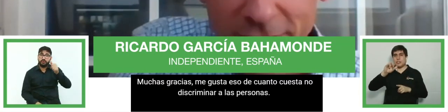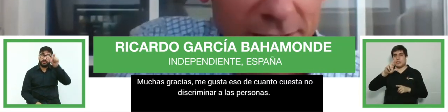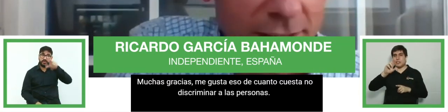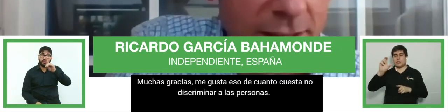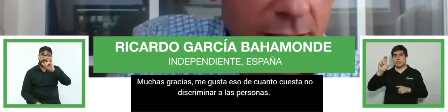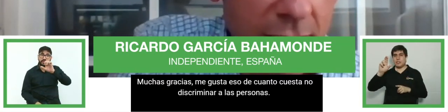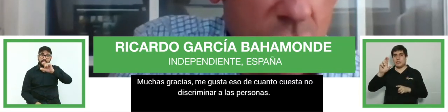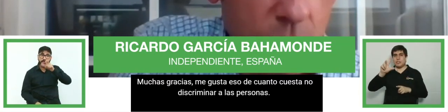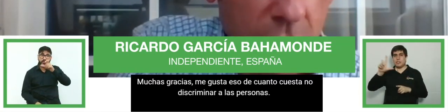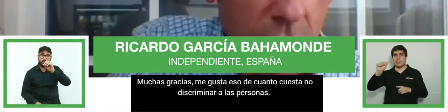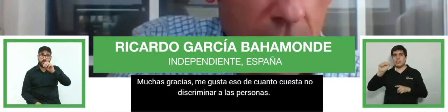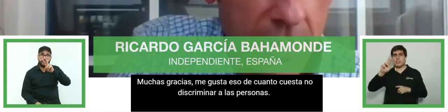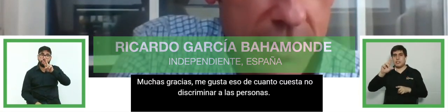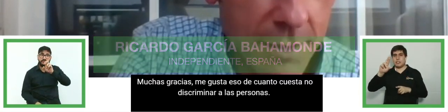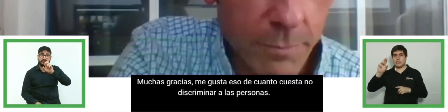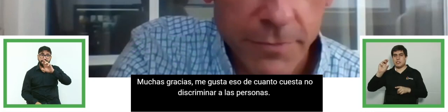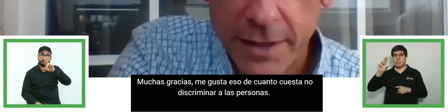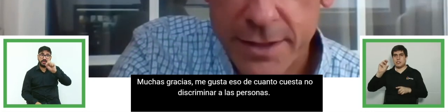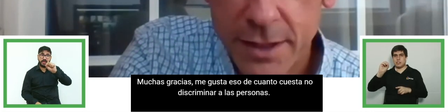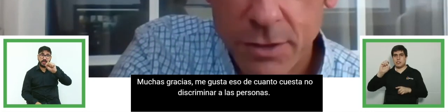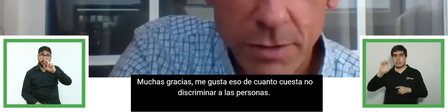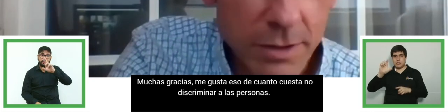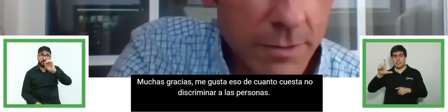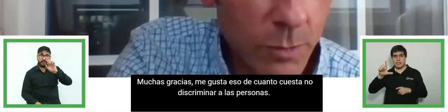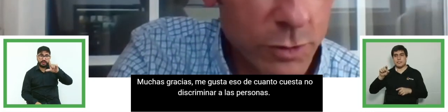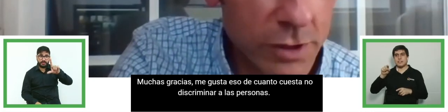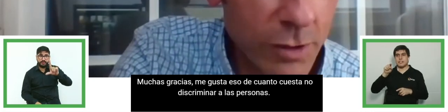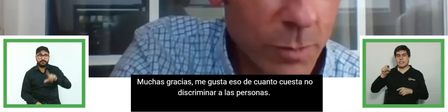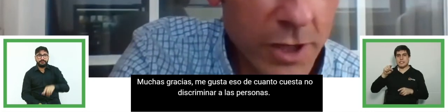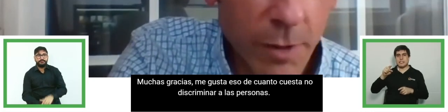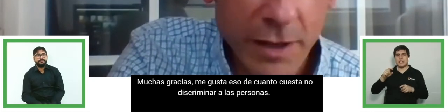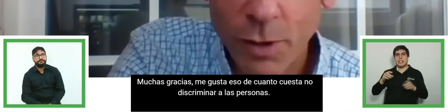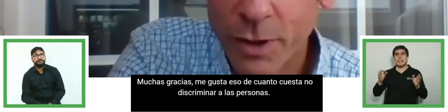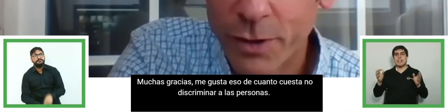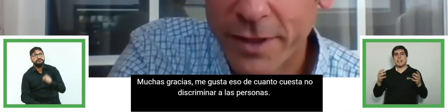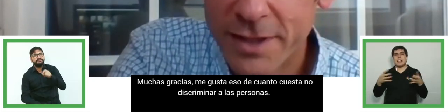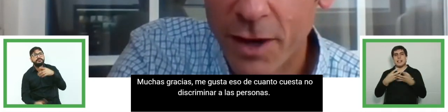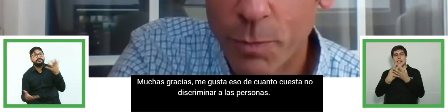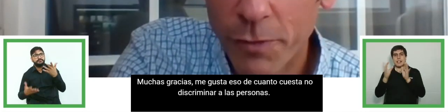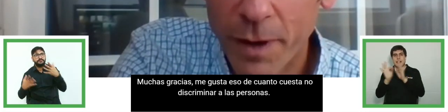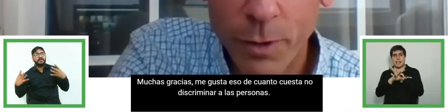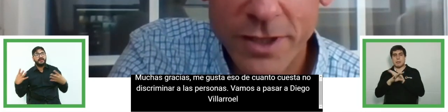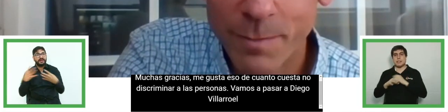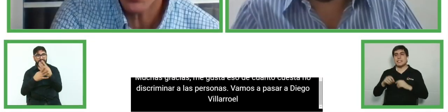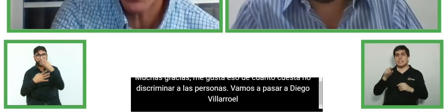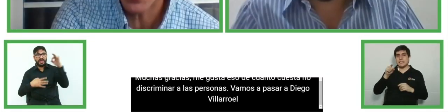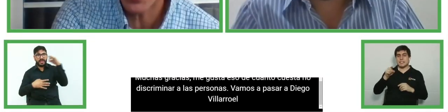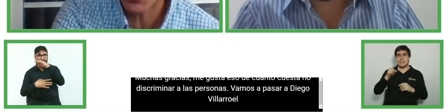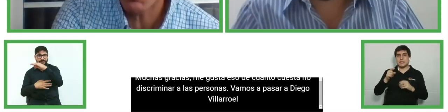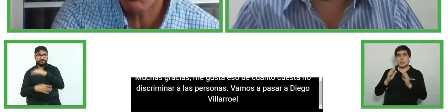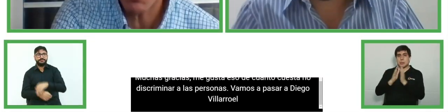a fantastic project to have. I've been watching this project for a while. Diego, please go ahead.